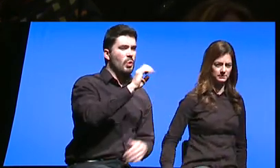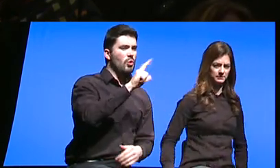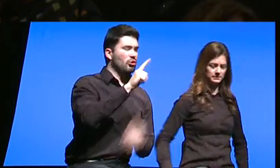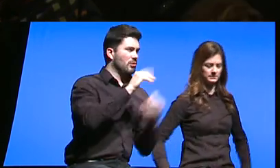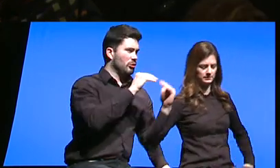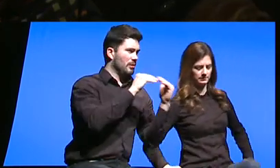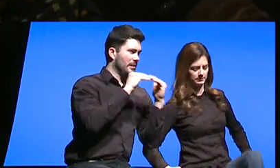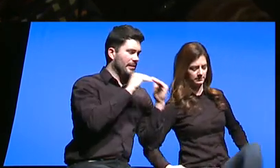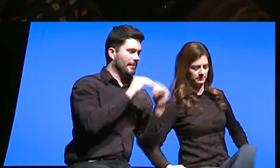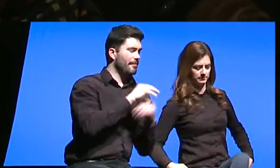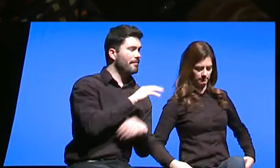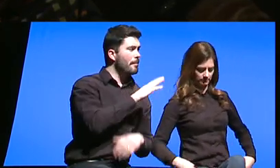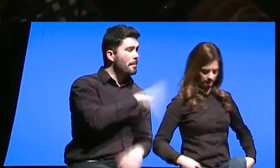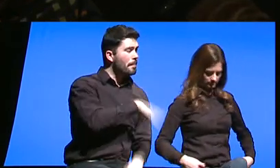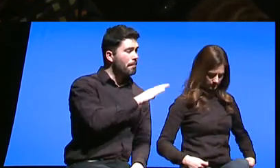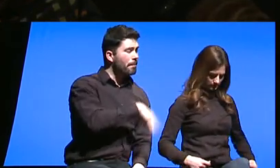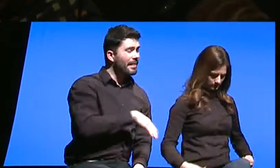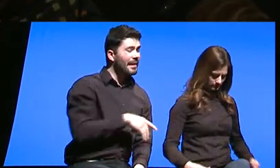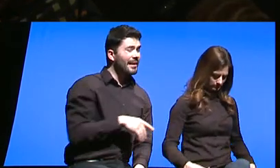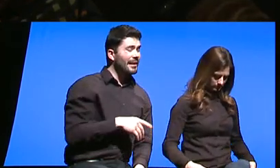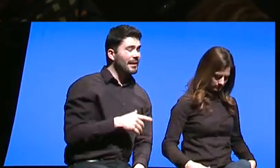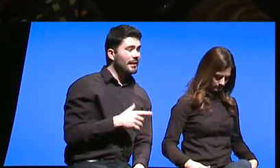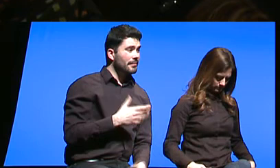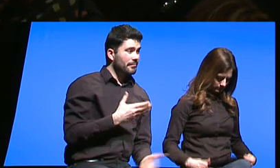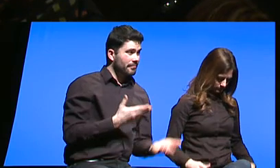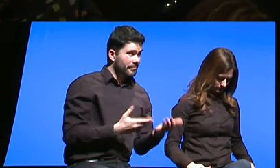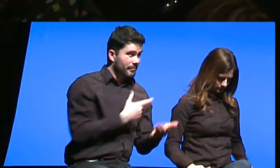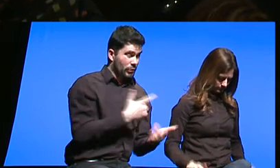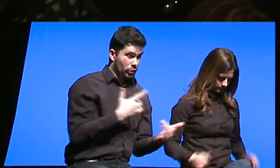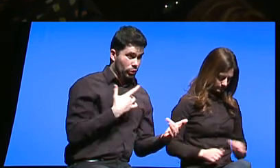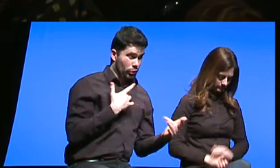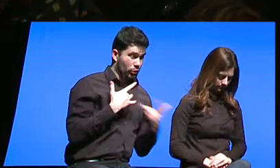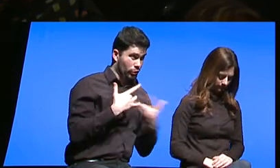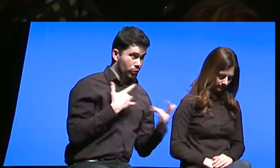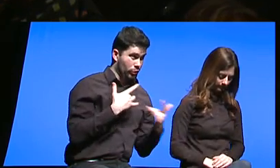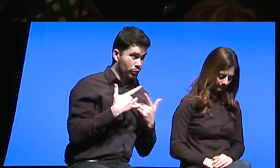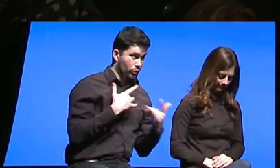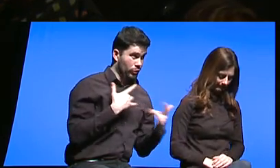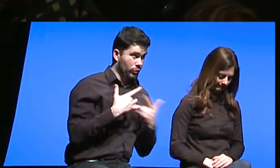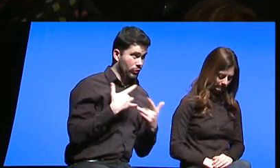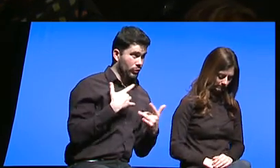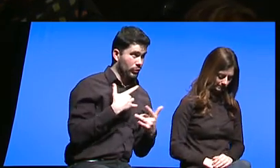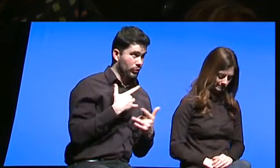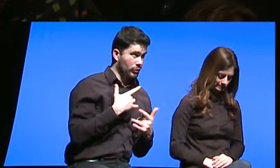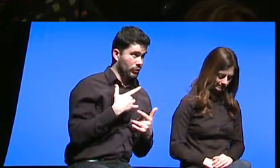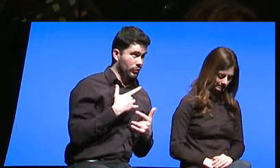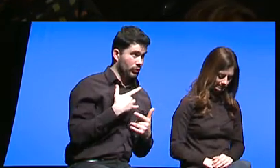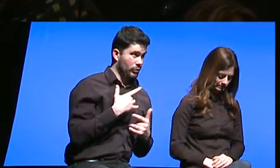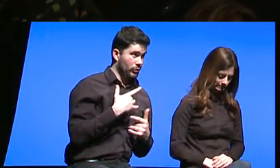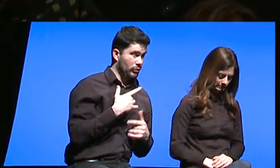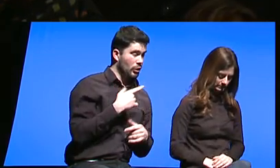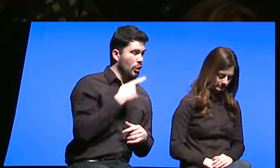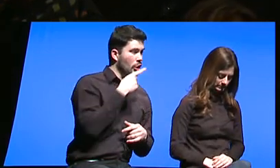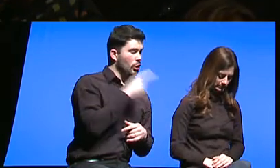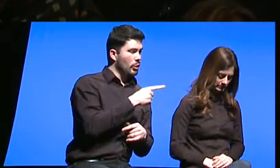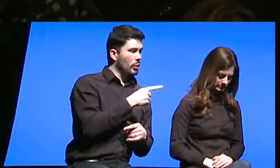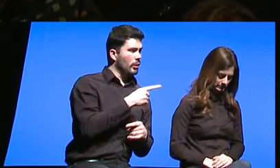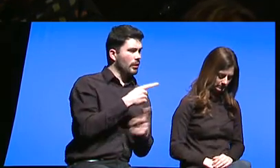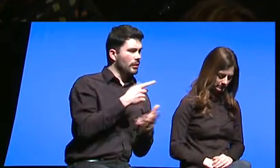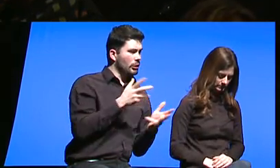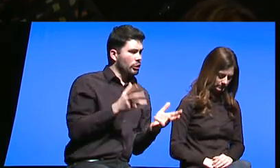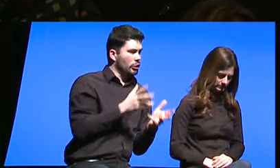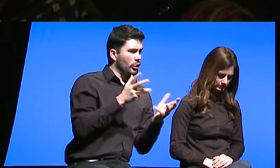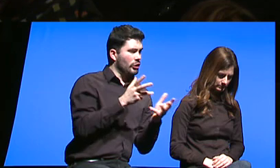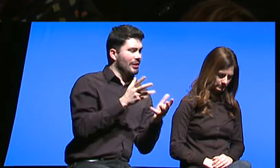that by pursuing this anti-concept of social justice, you're